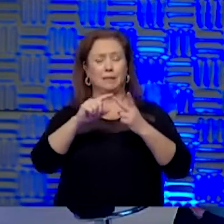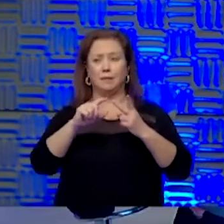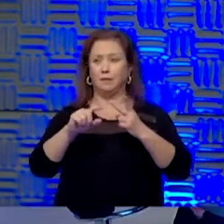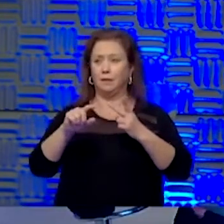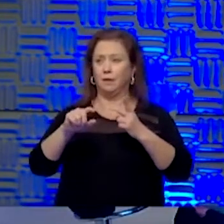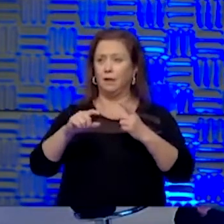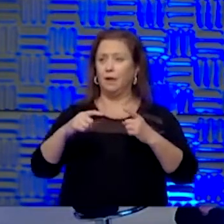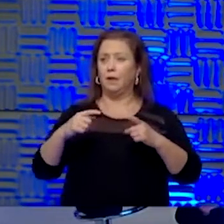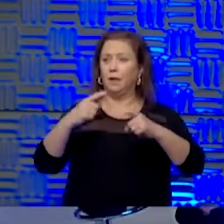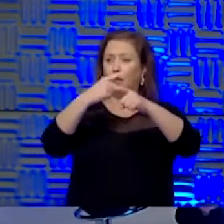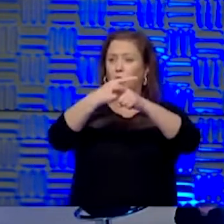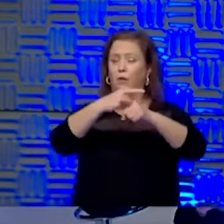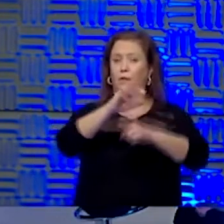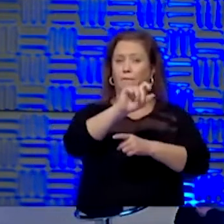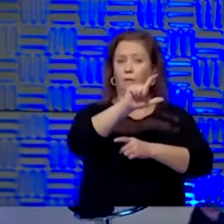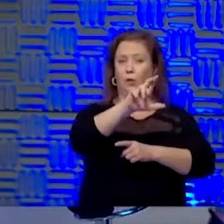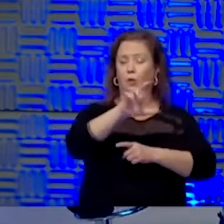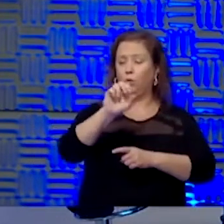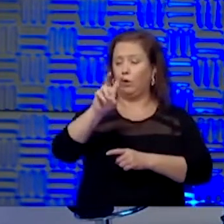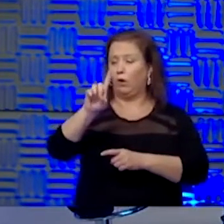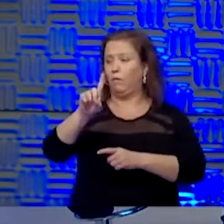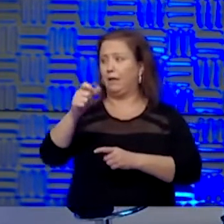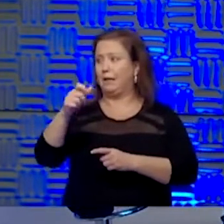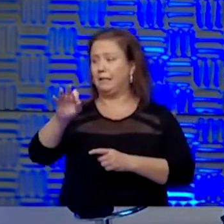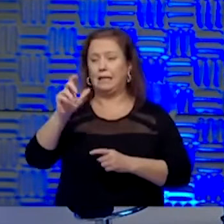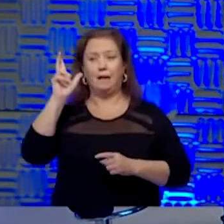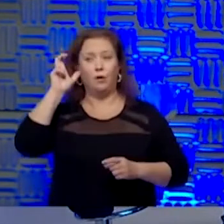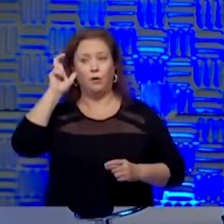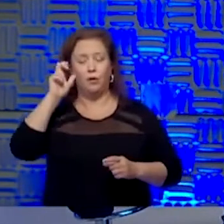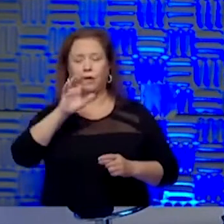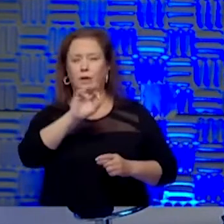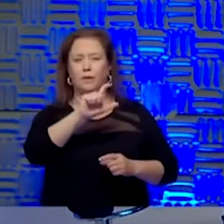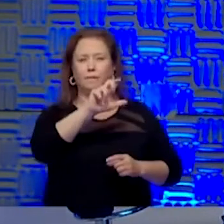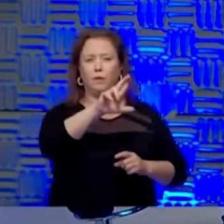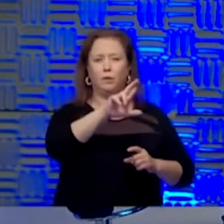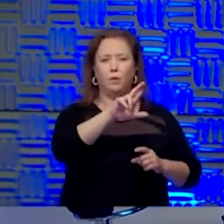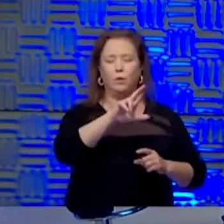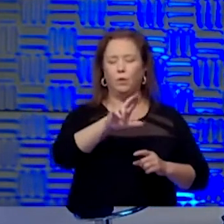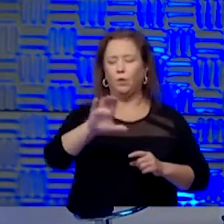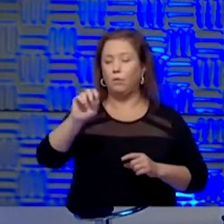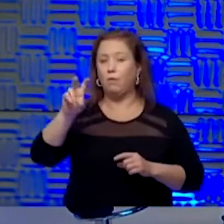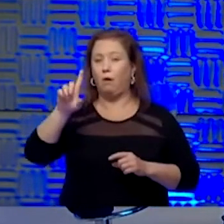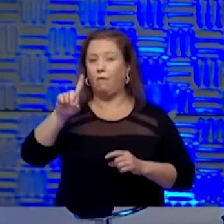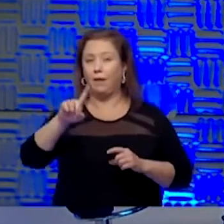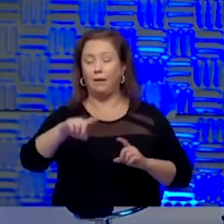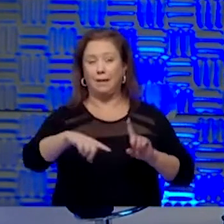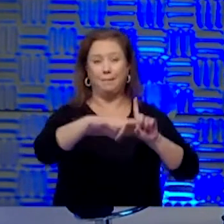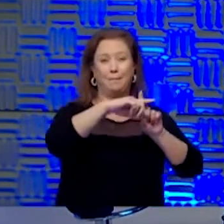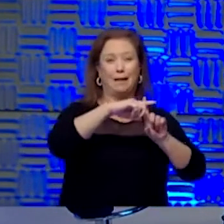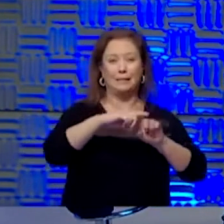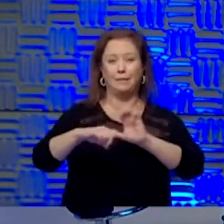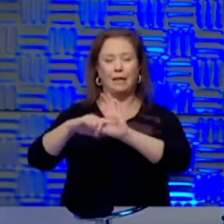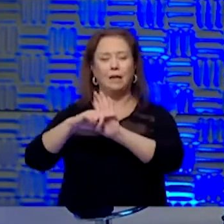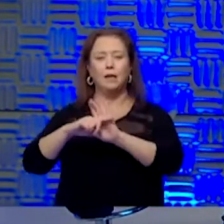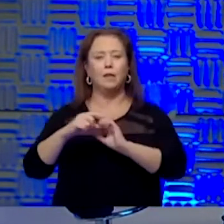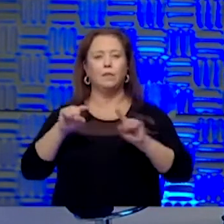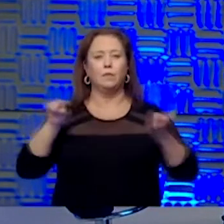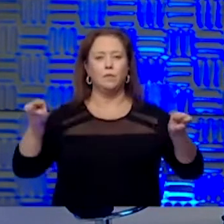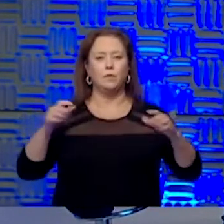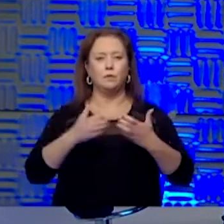get cross-reactivity between the flu and COVID-19? I've not heard that. I don't think there's any evidence. They are two very